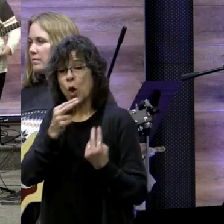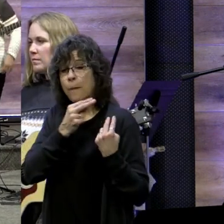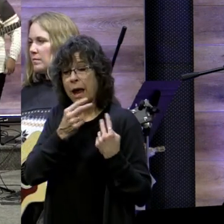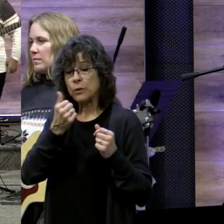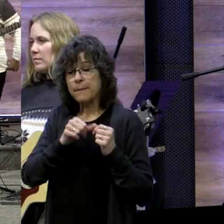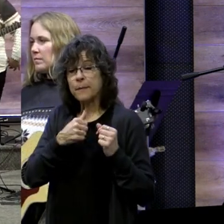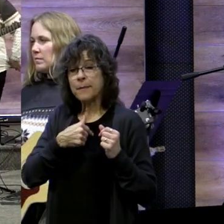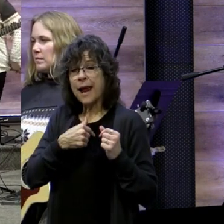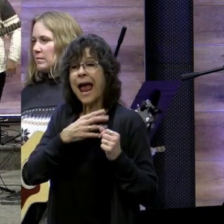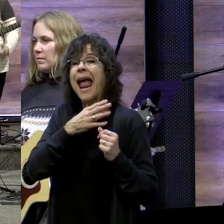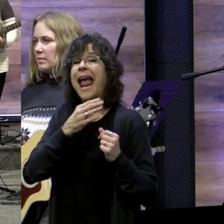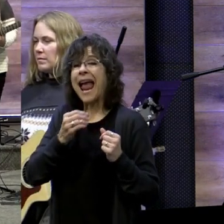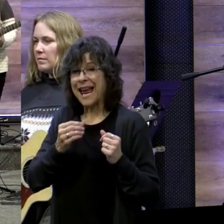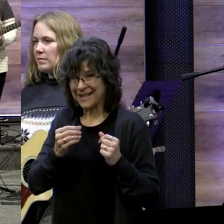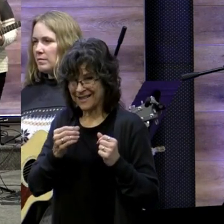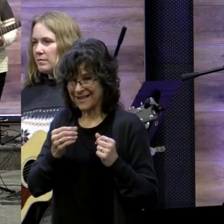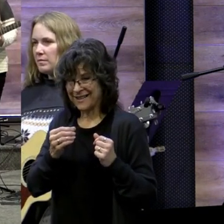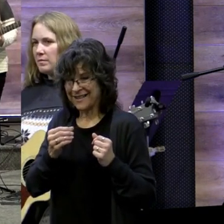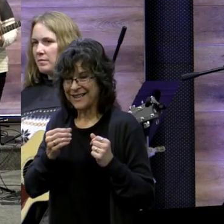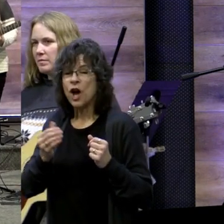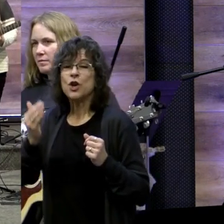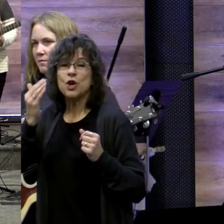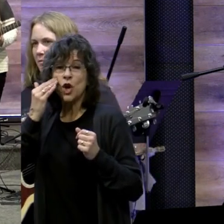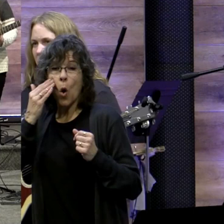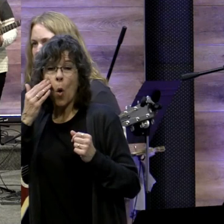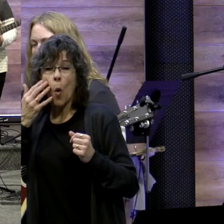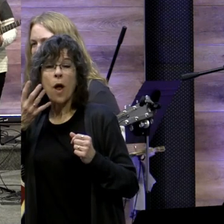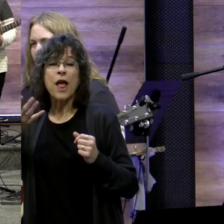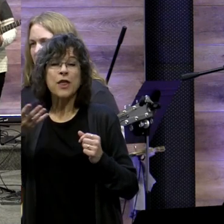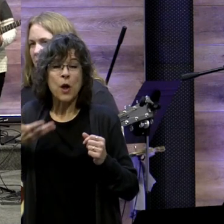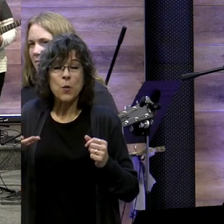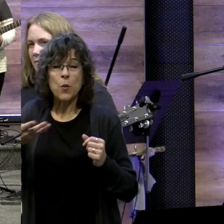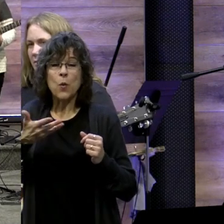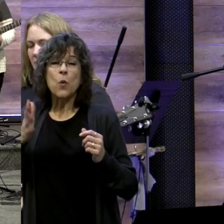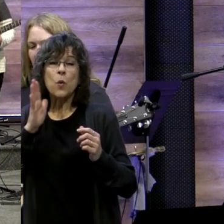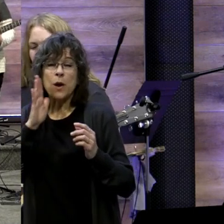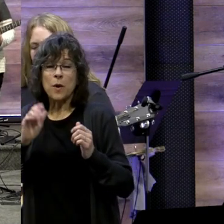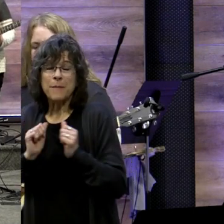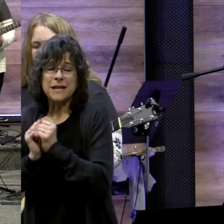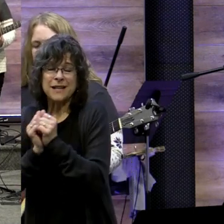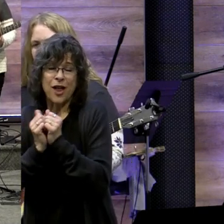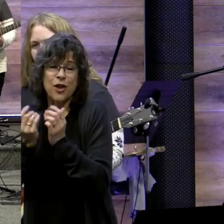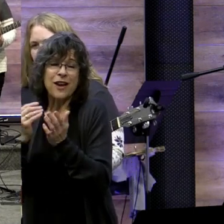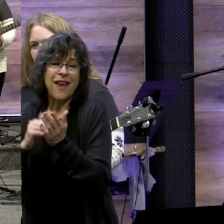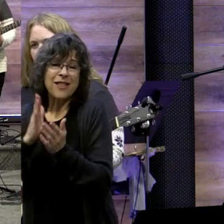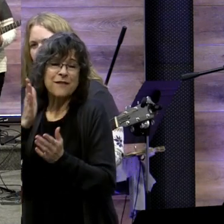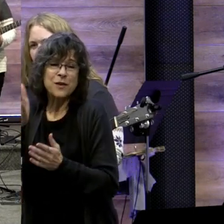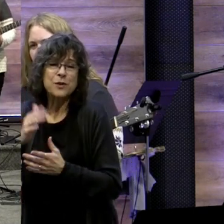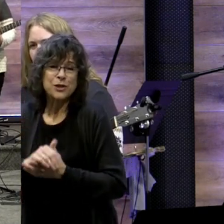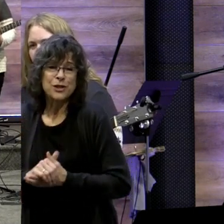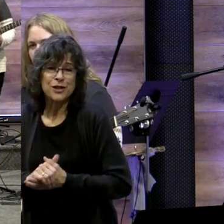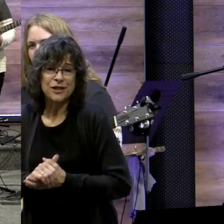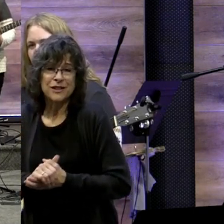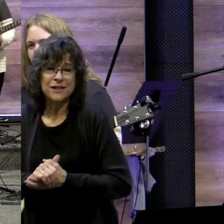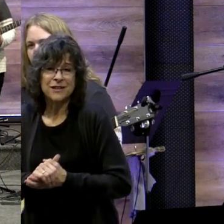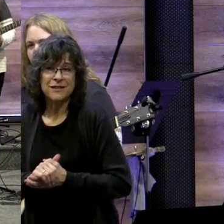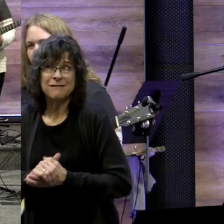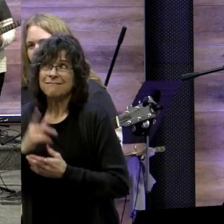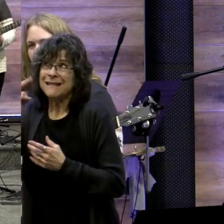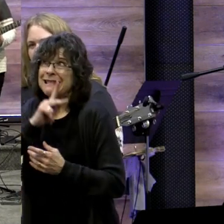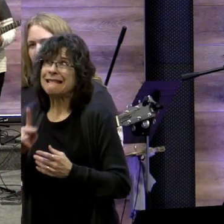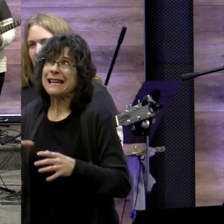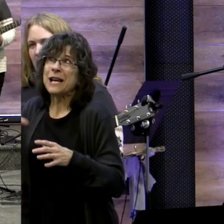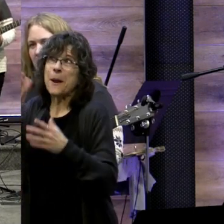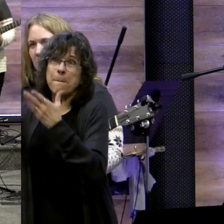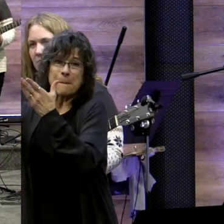in the future when I will drink this cup again with you in the kingdom of God. See, this meal is meant to be a